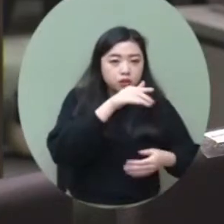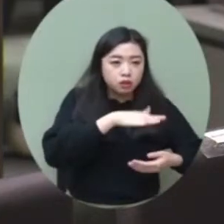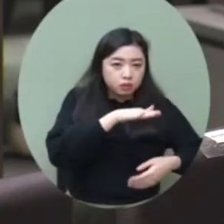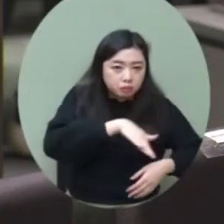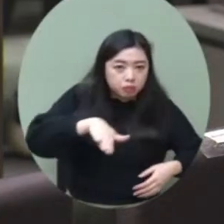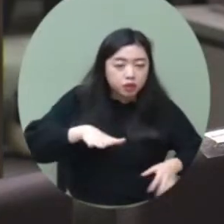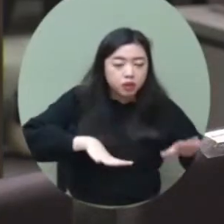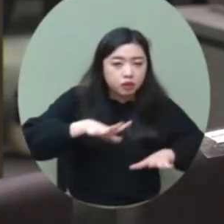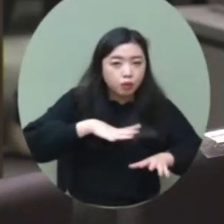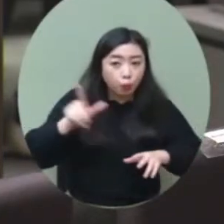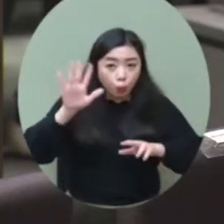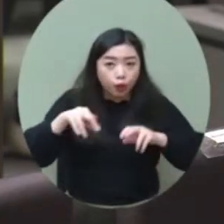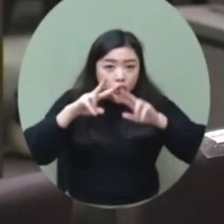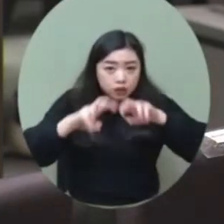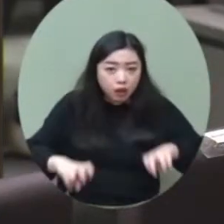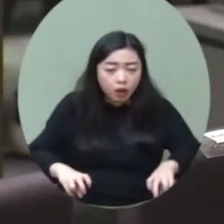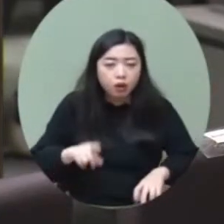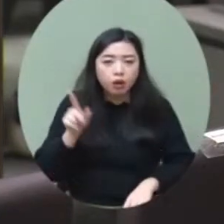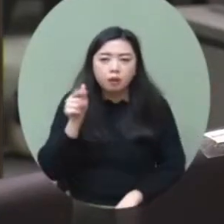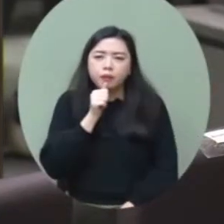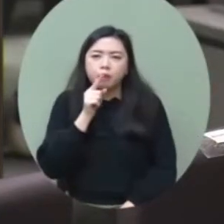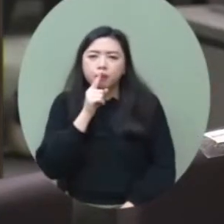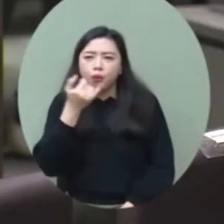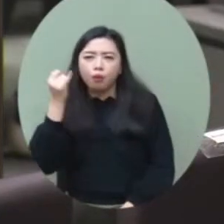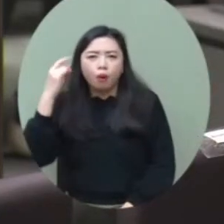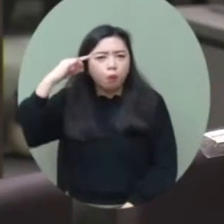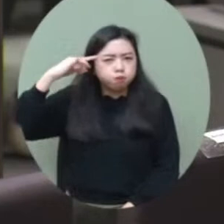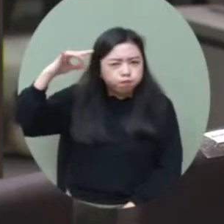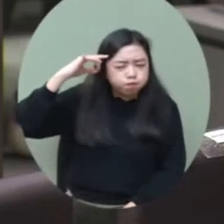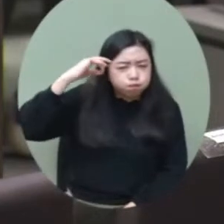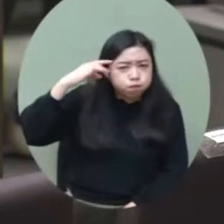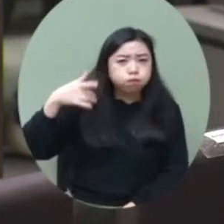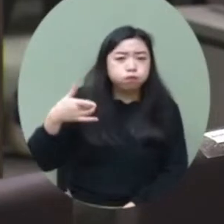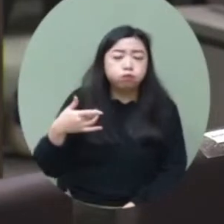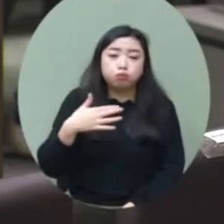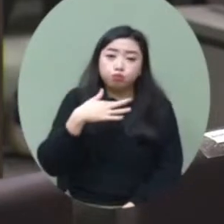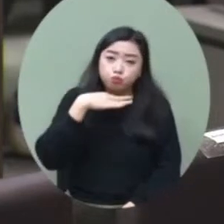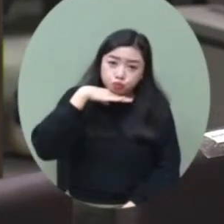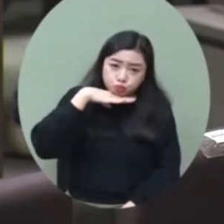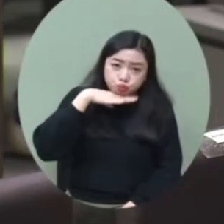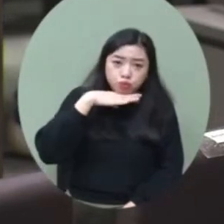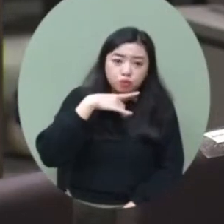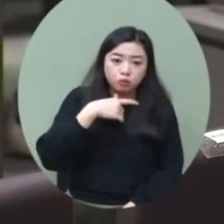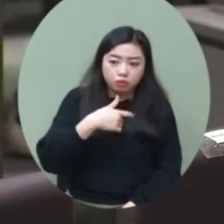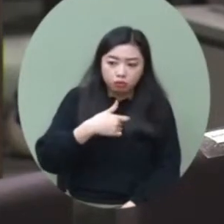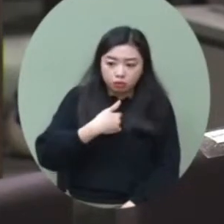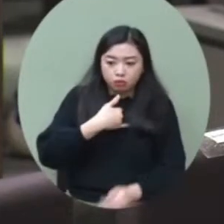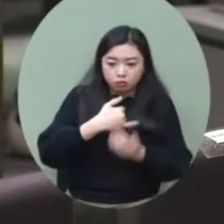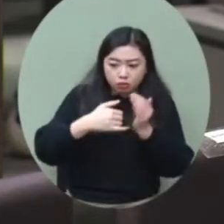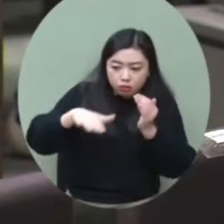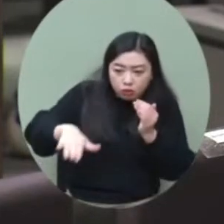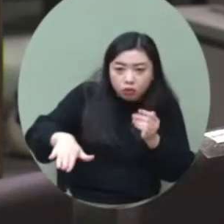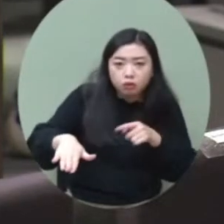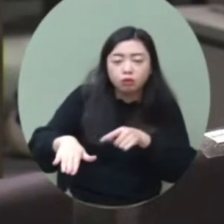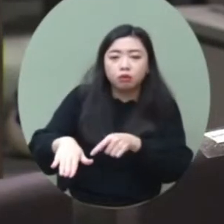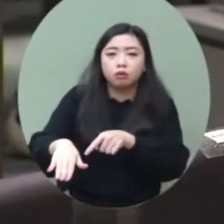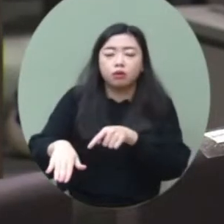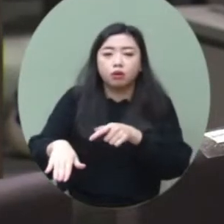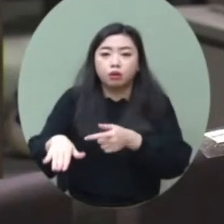children who have been admitted to the hospital, the parents cannot accompany the children. So